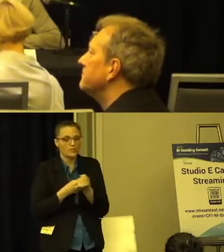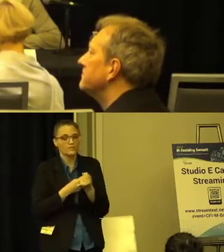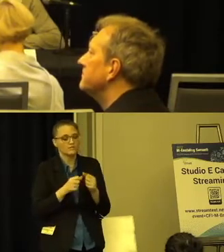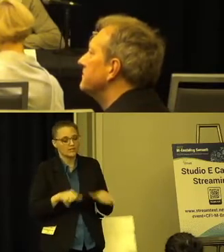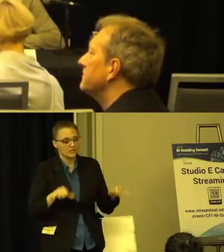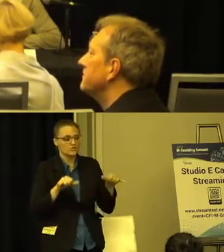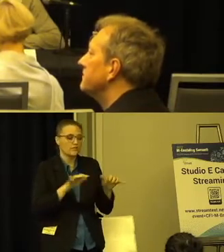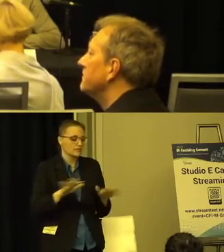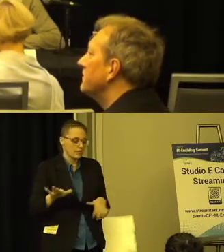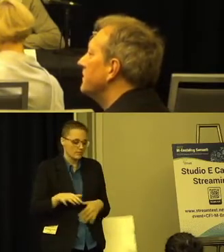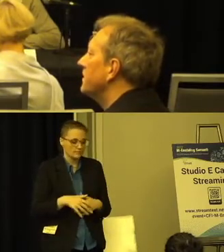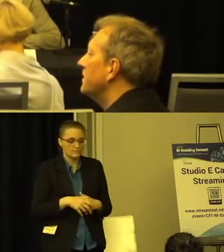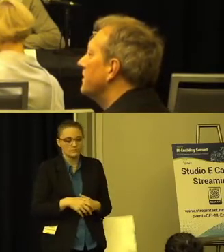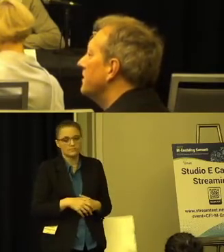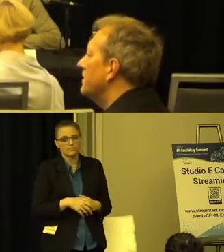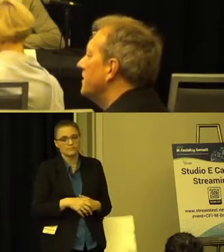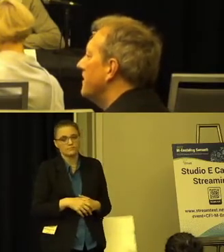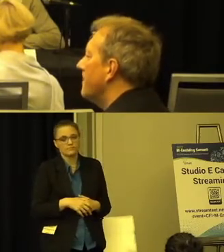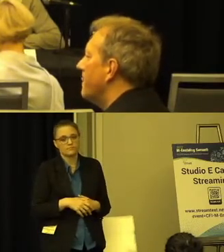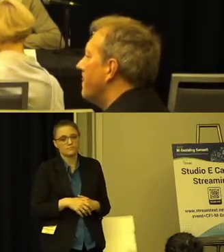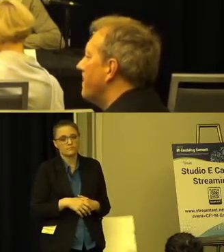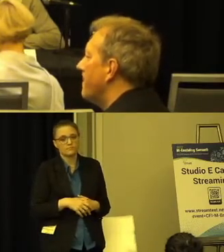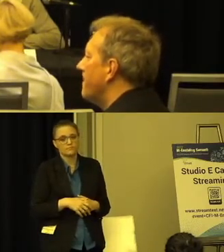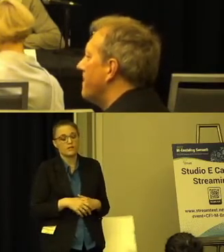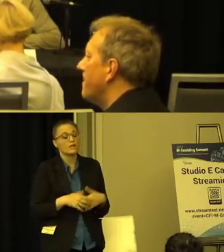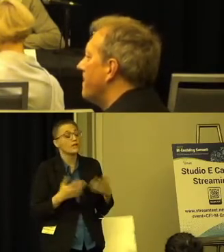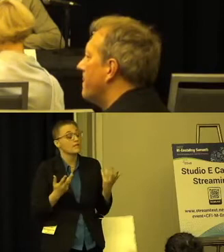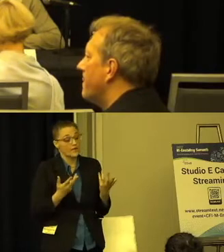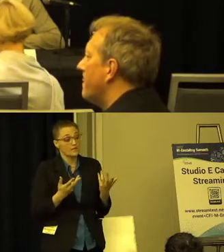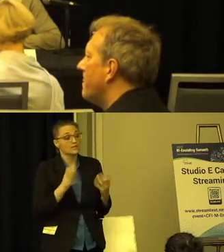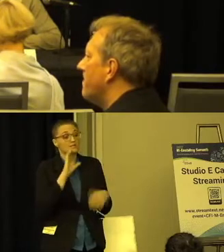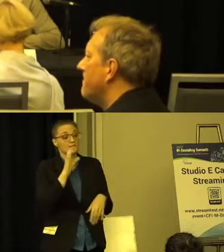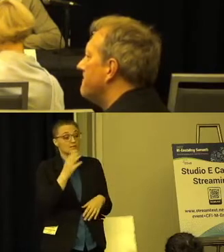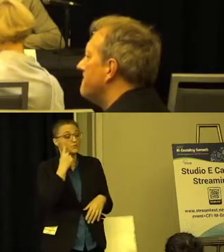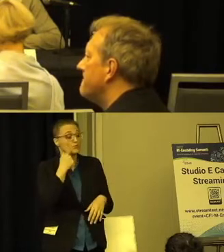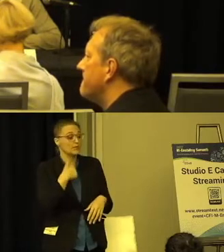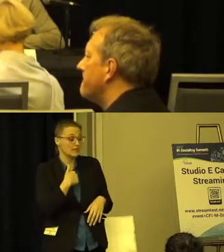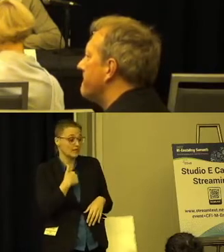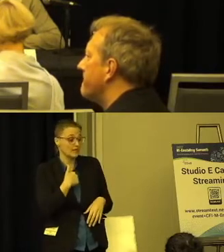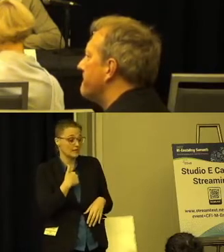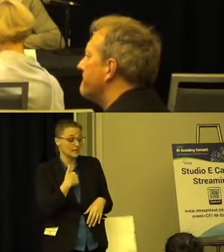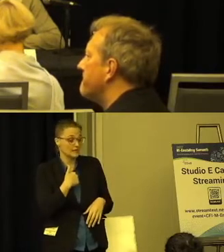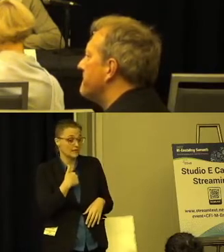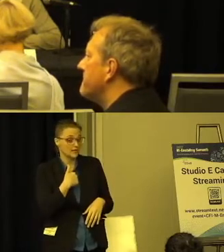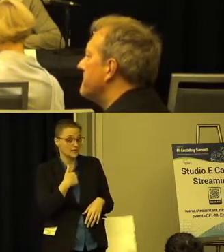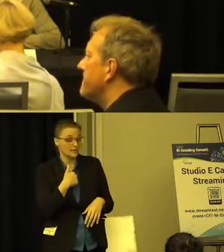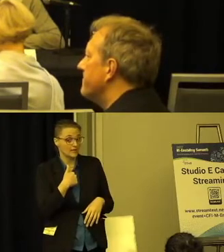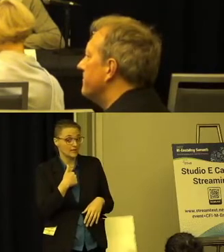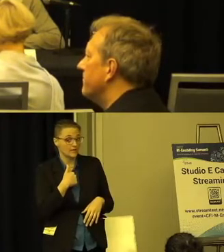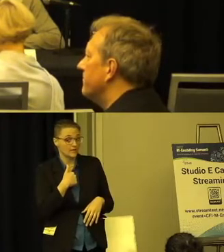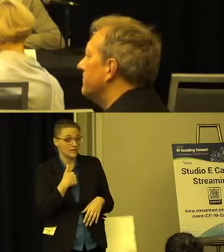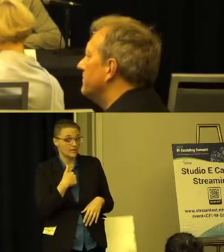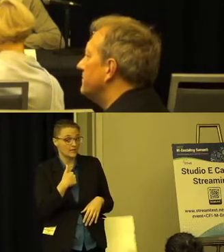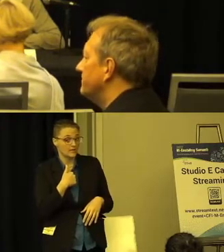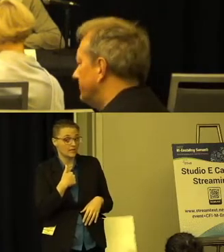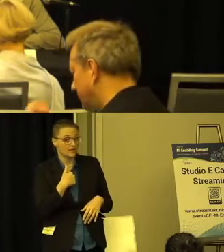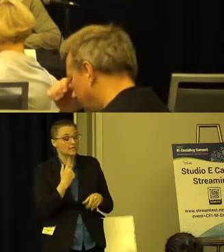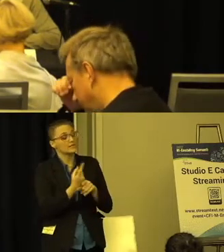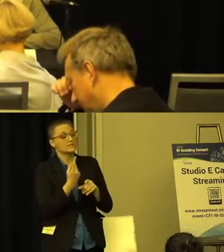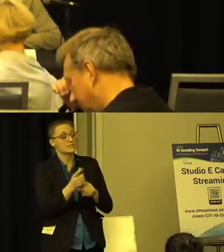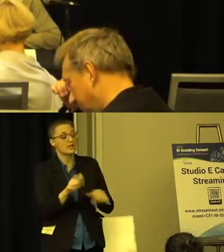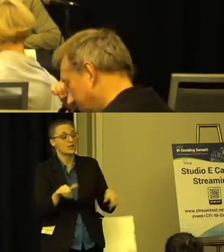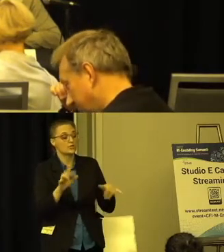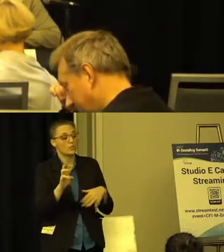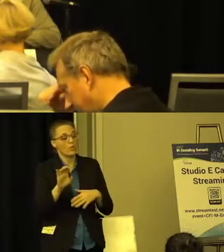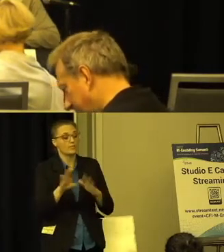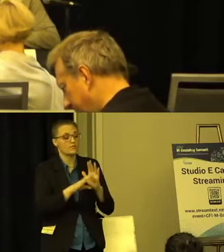and things like that. And that is that it seems to me in the standard kind of web development world,